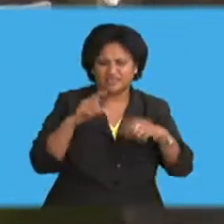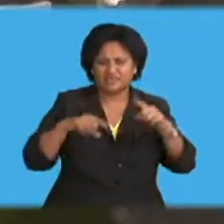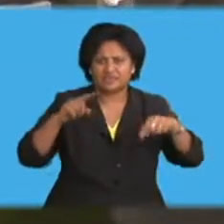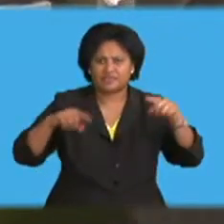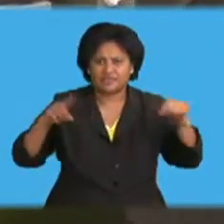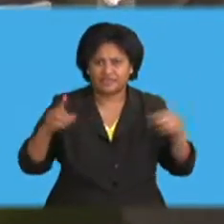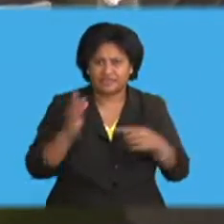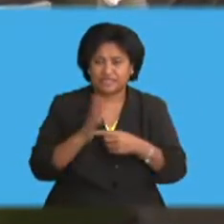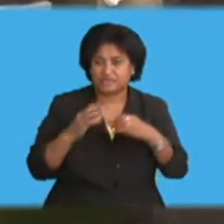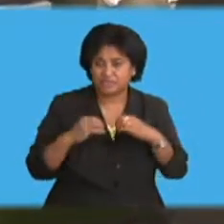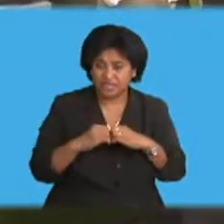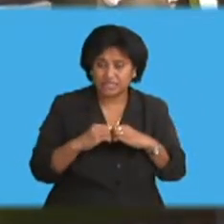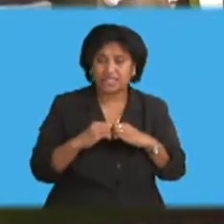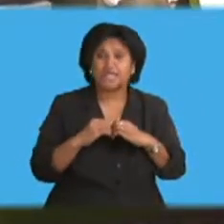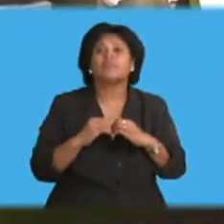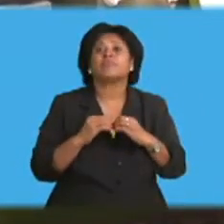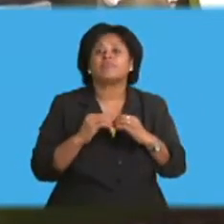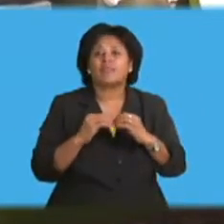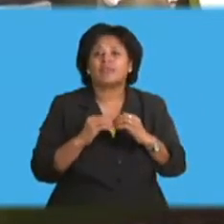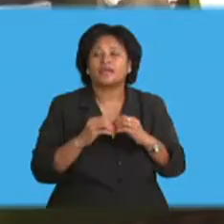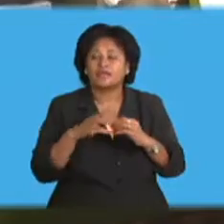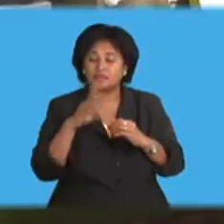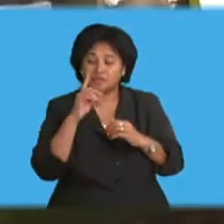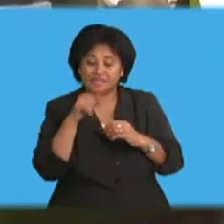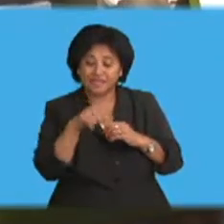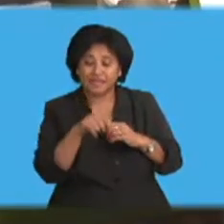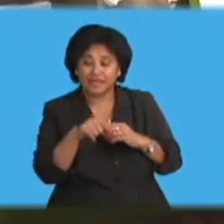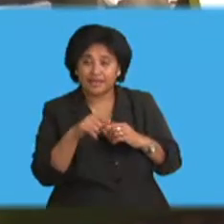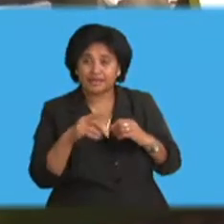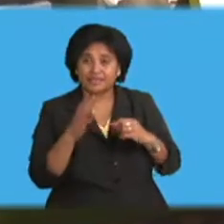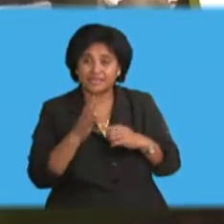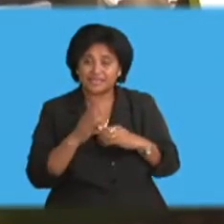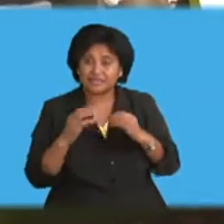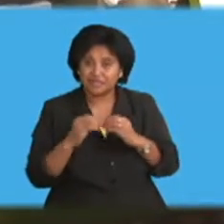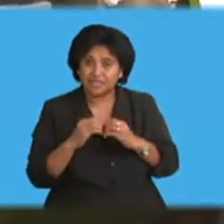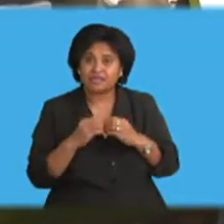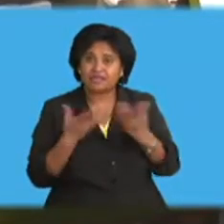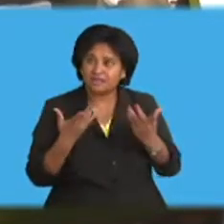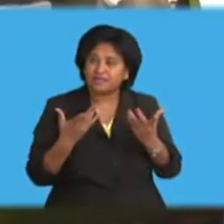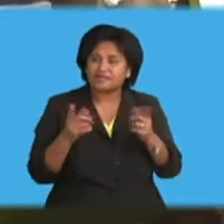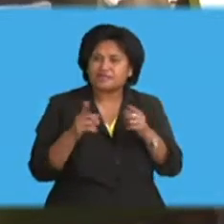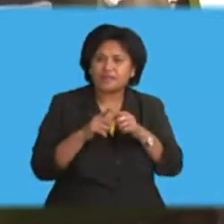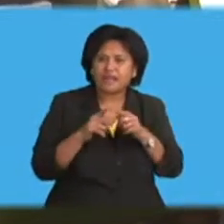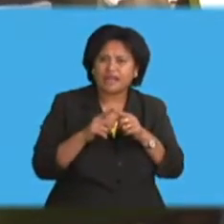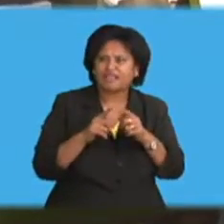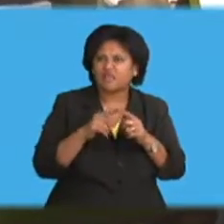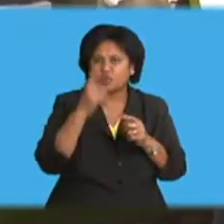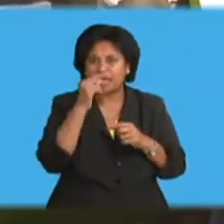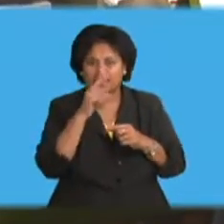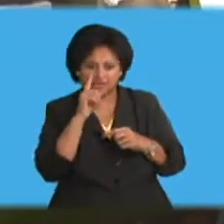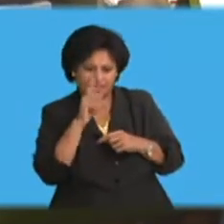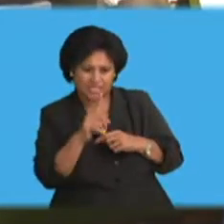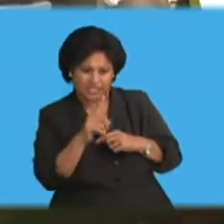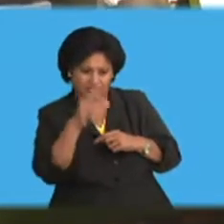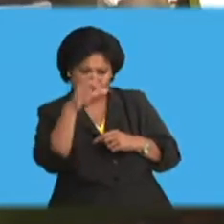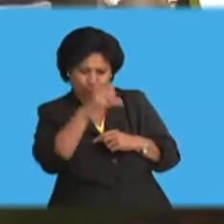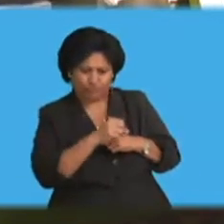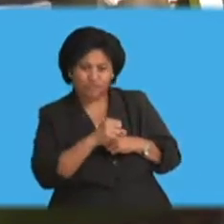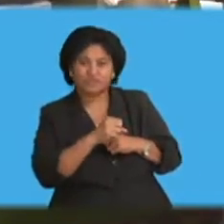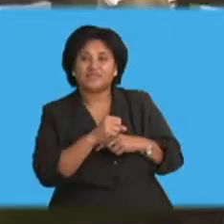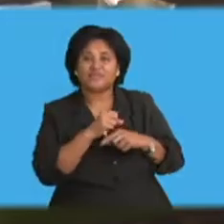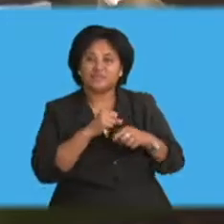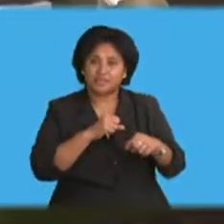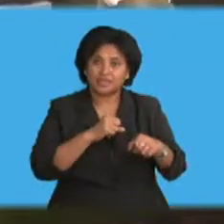that generalized TB, Madam Speaker, it's obvious in